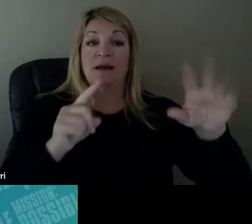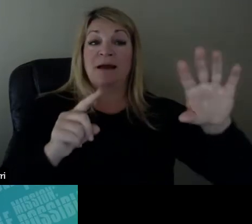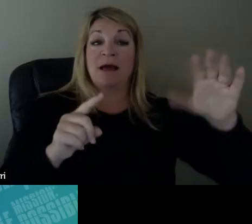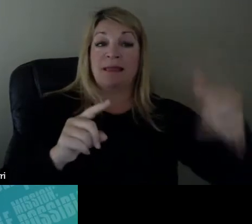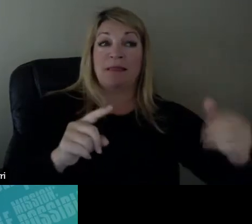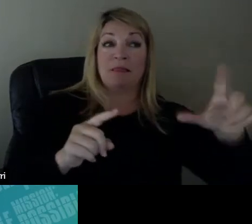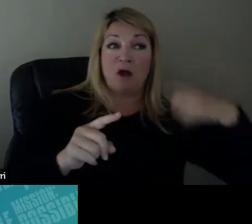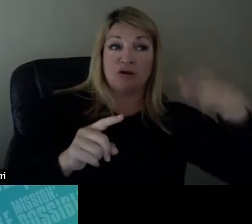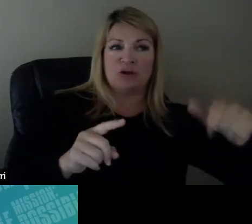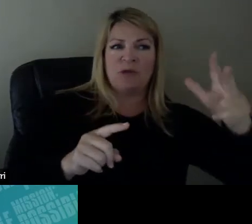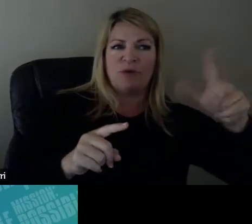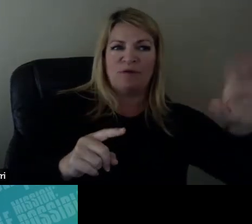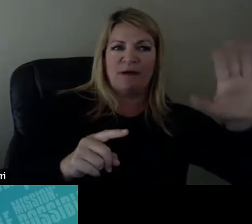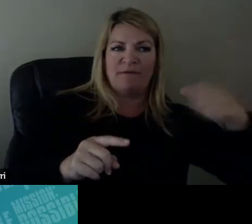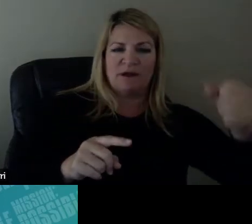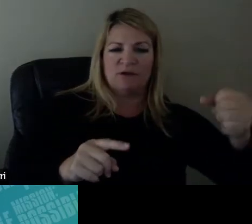years.